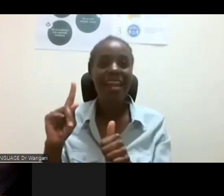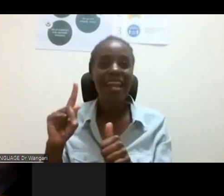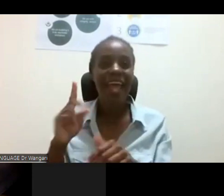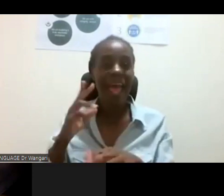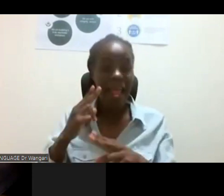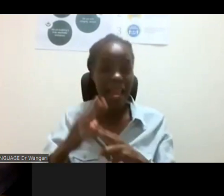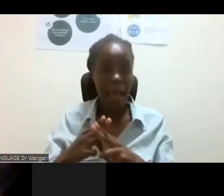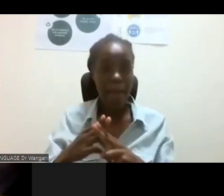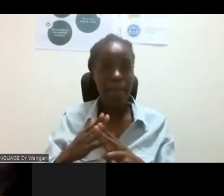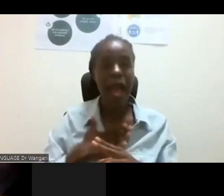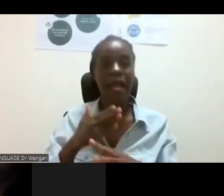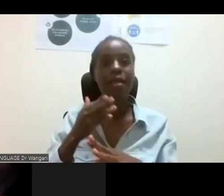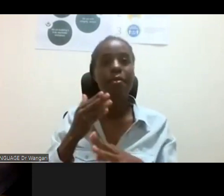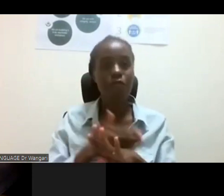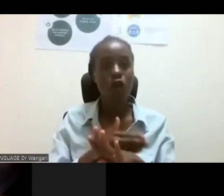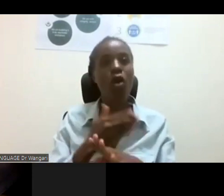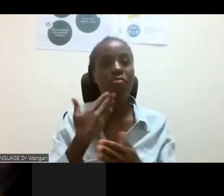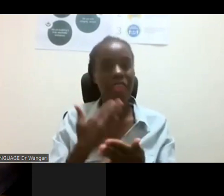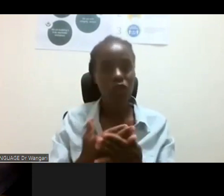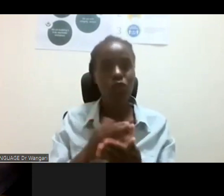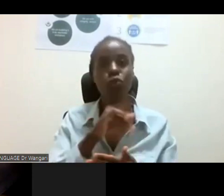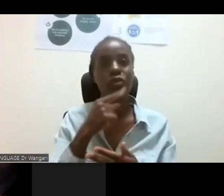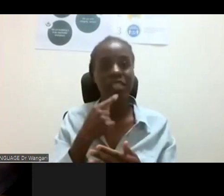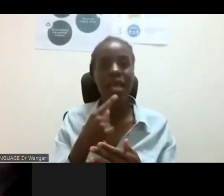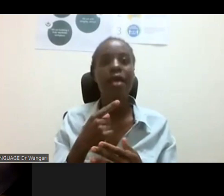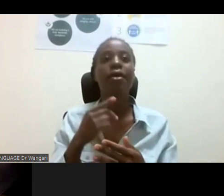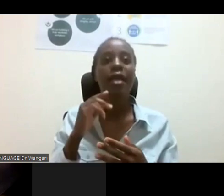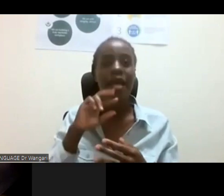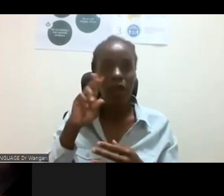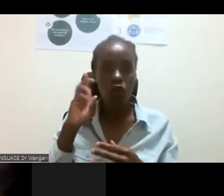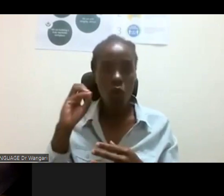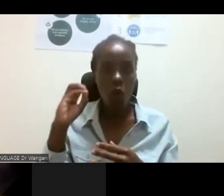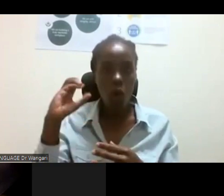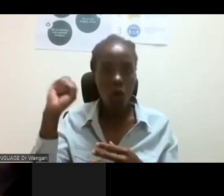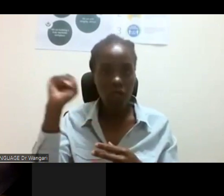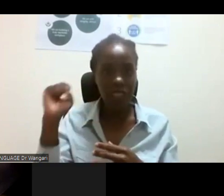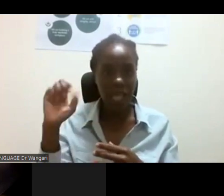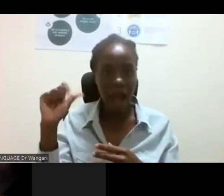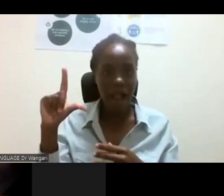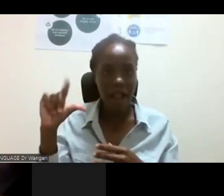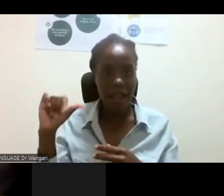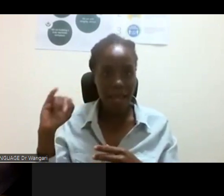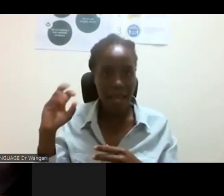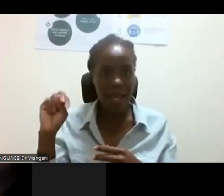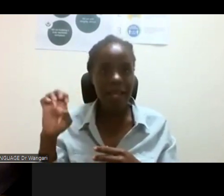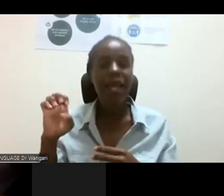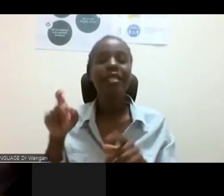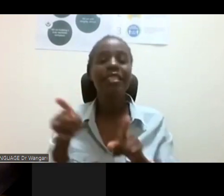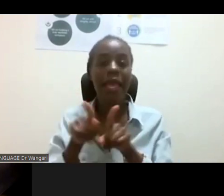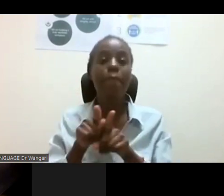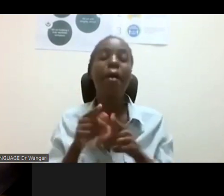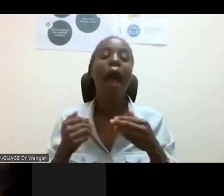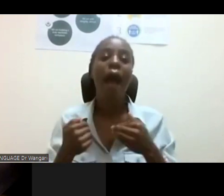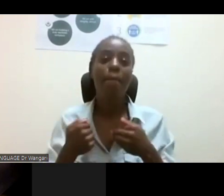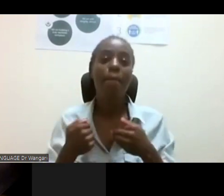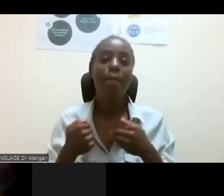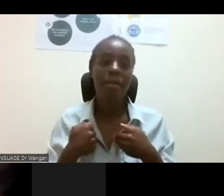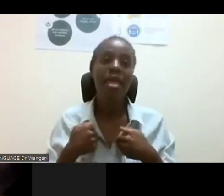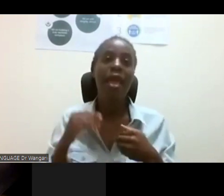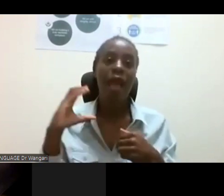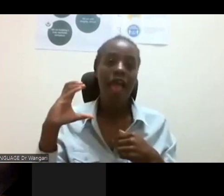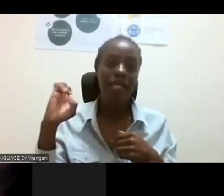mentioned, Rosalind Golo. I am the survivor of FGM, a CEO of Waso Hope, and awardee of the